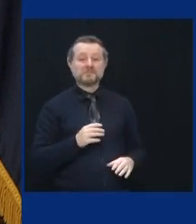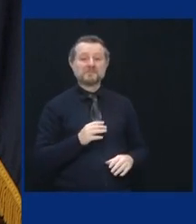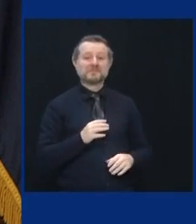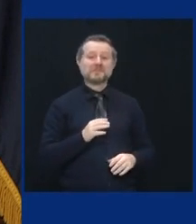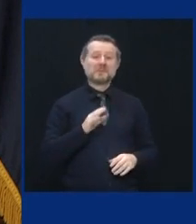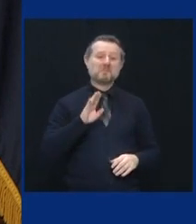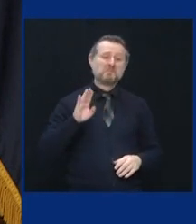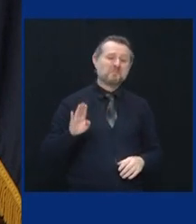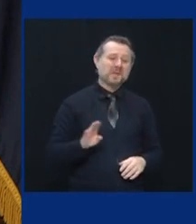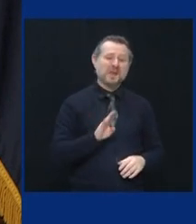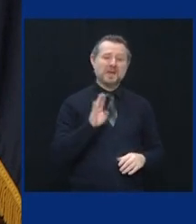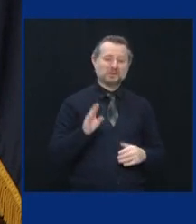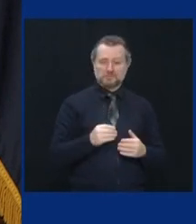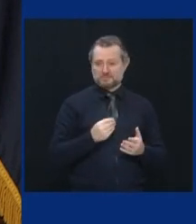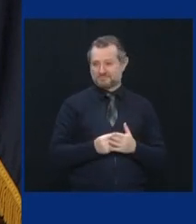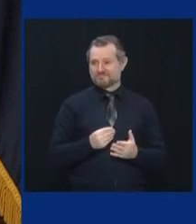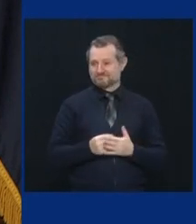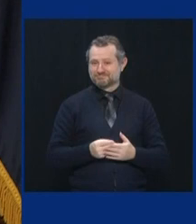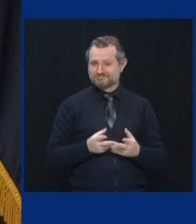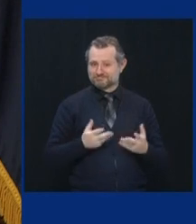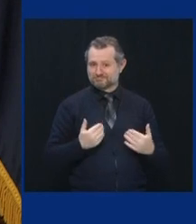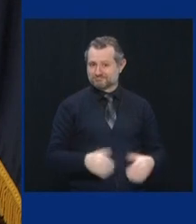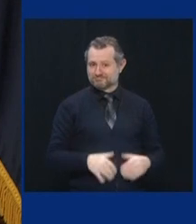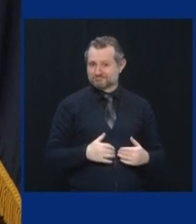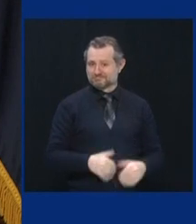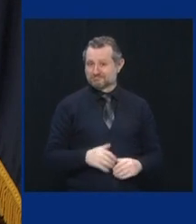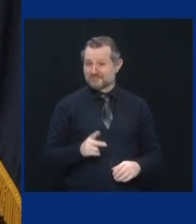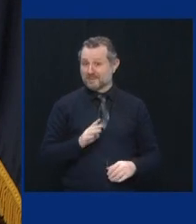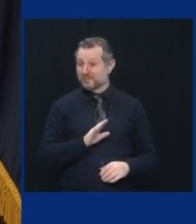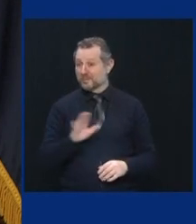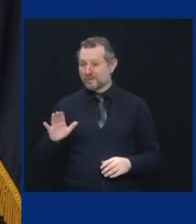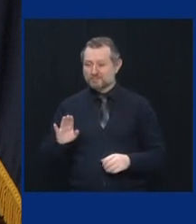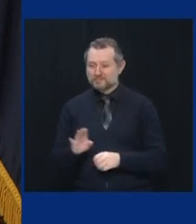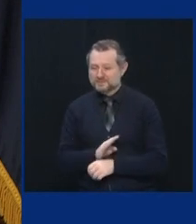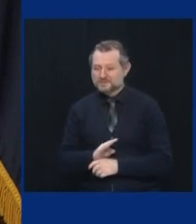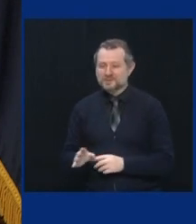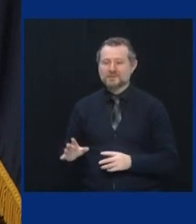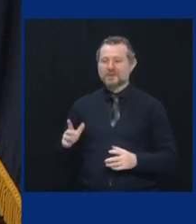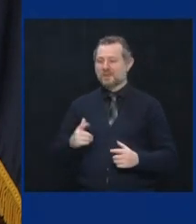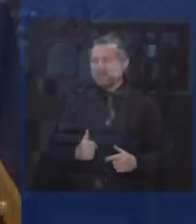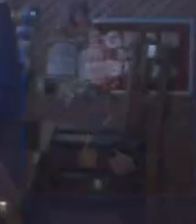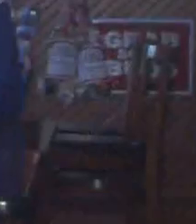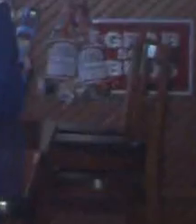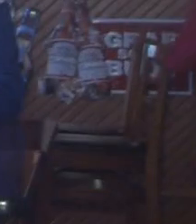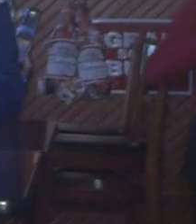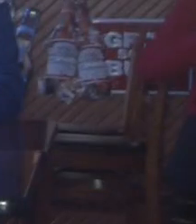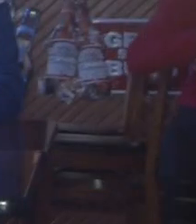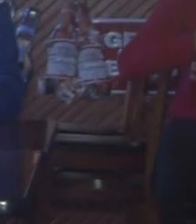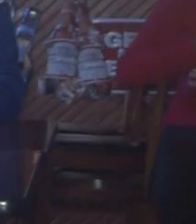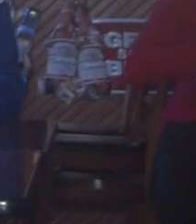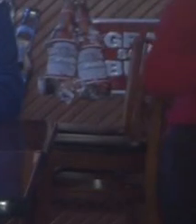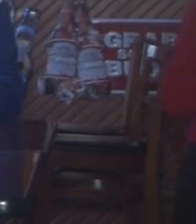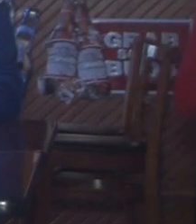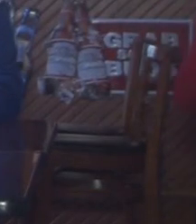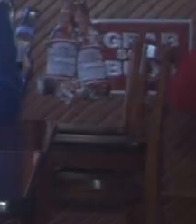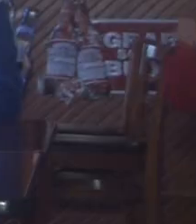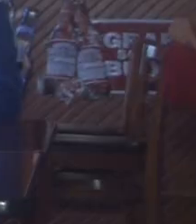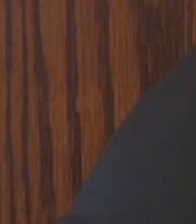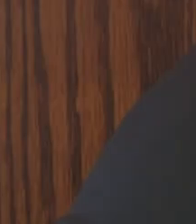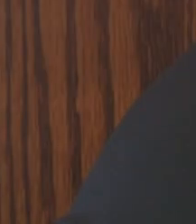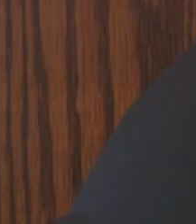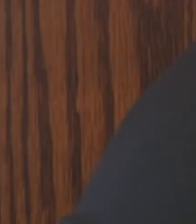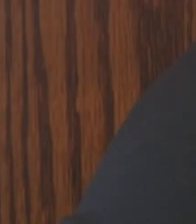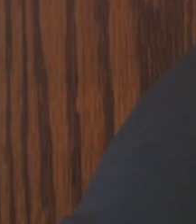plus people's businesses and life work at stake. That statement is likely to rankle